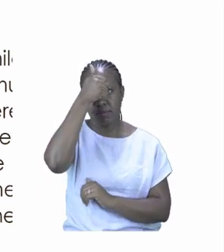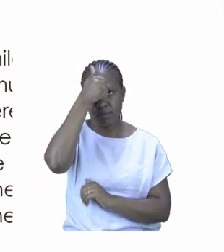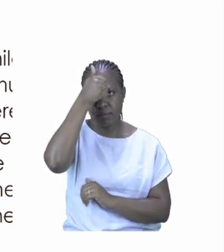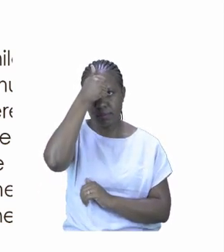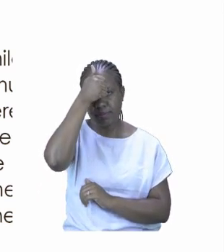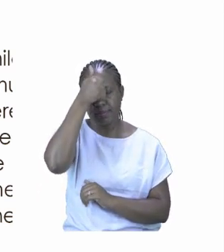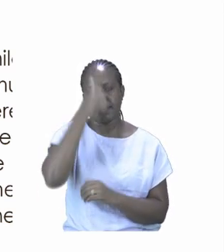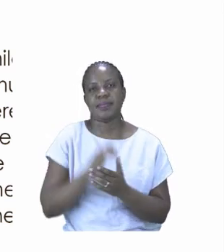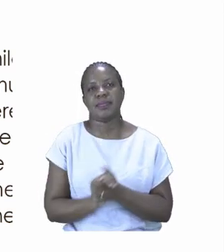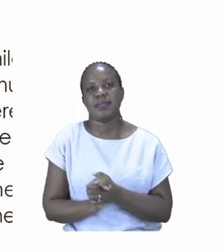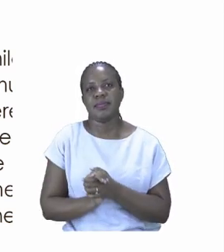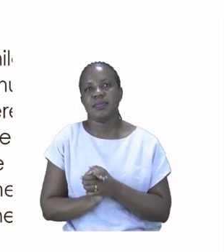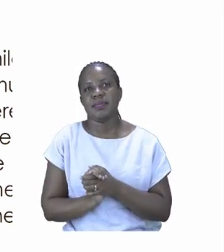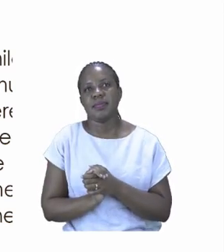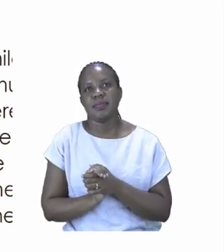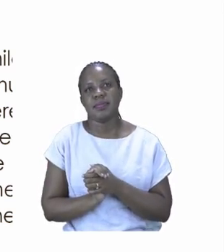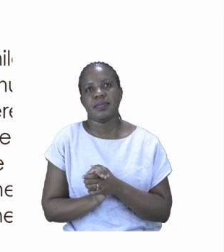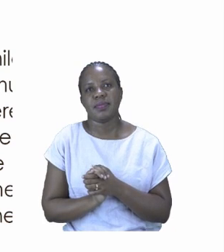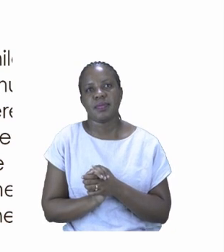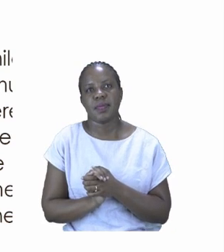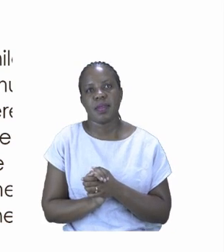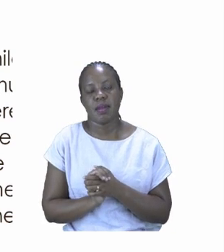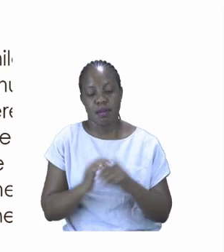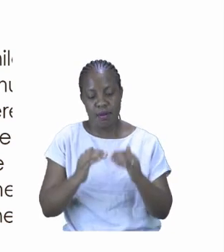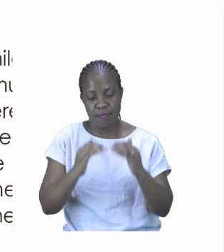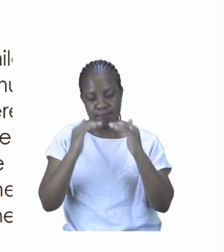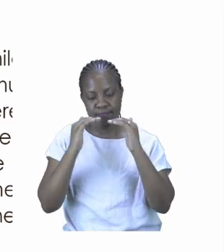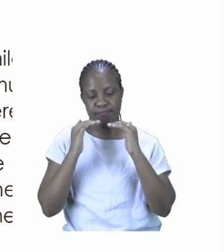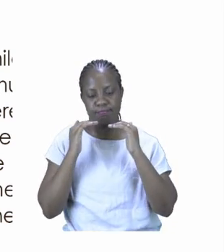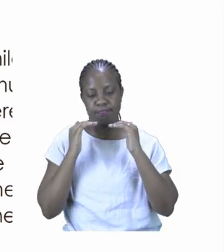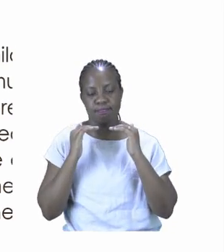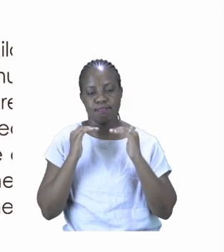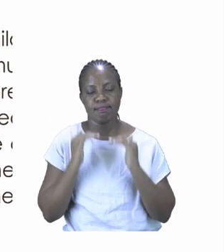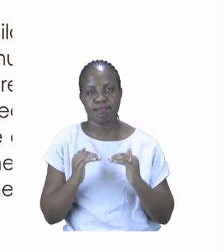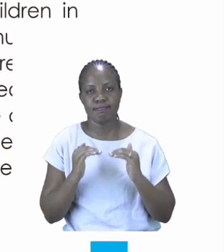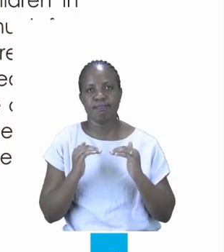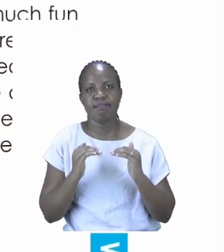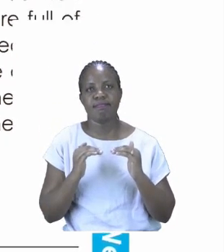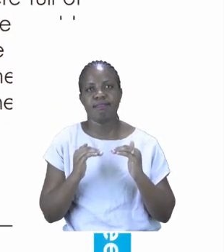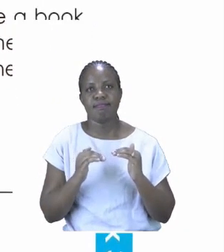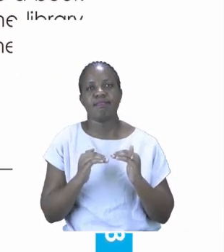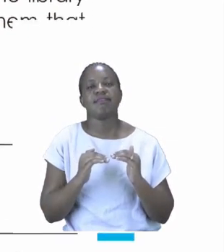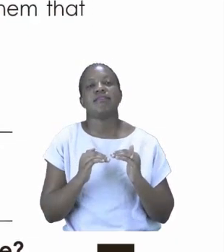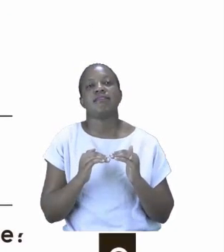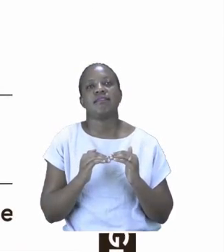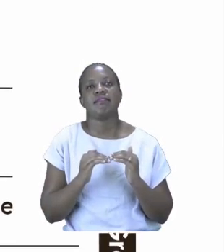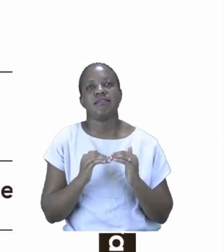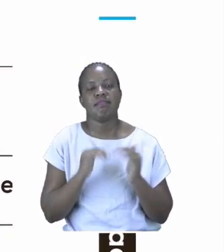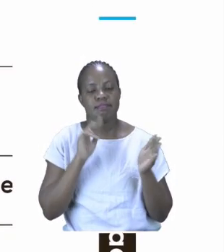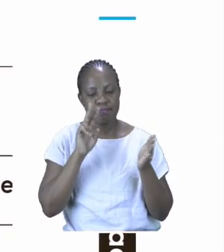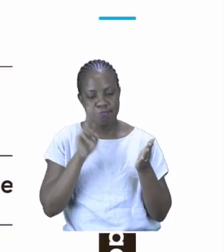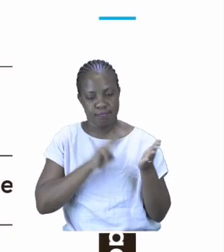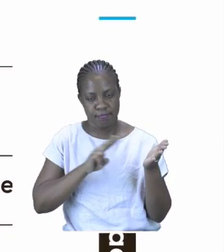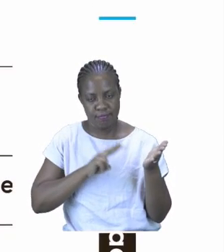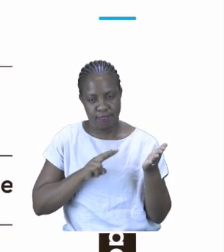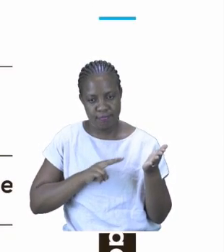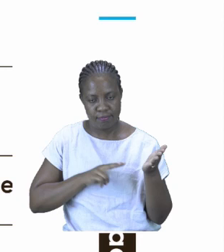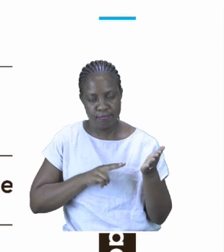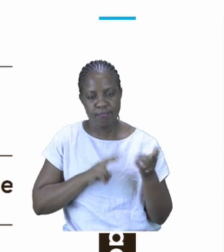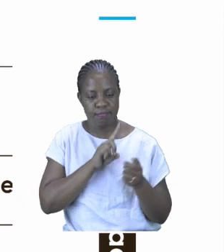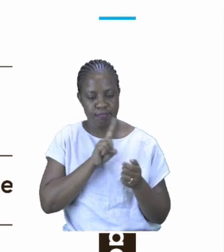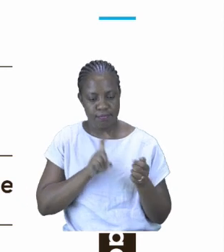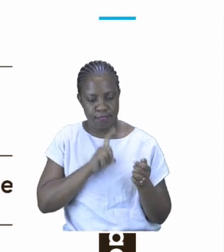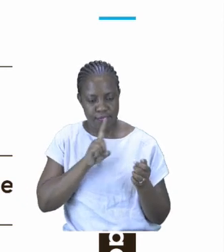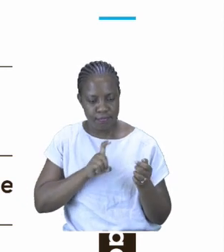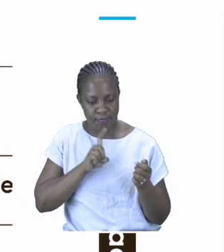going to just look at the questions before we read it a second time.